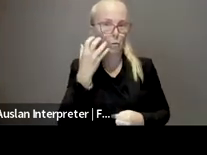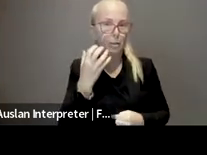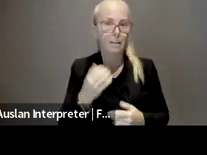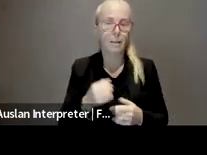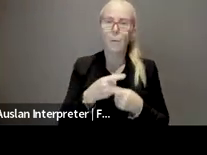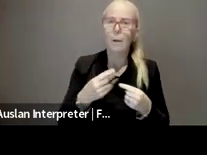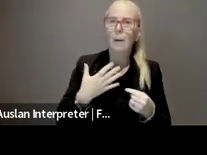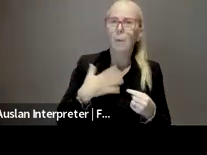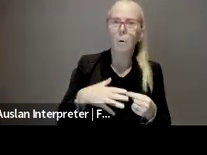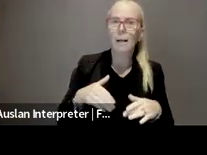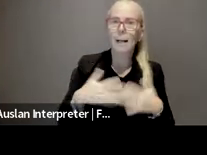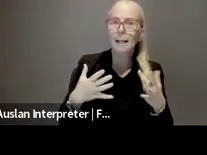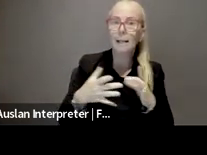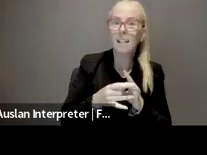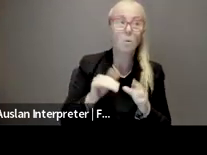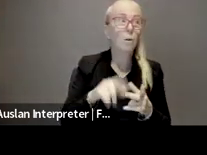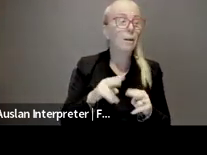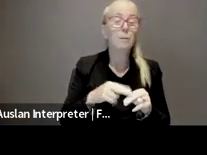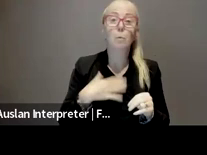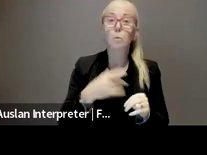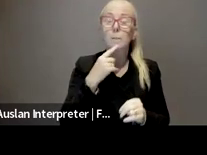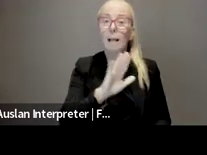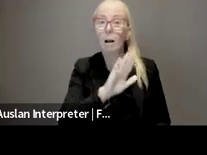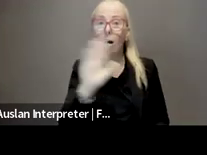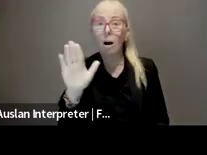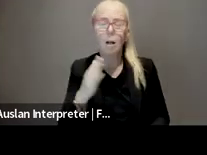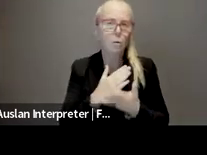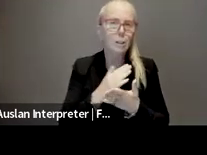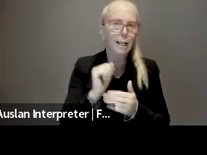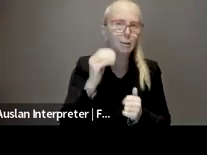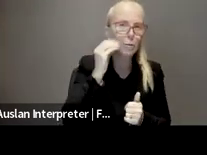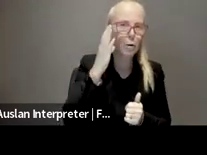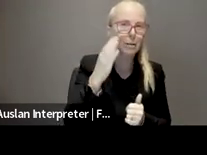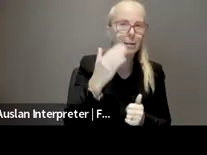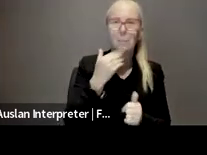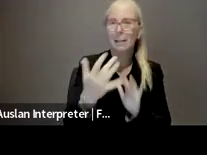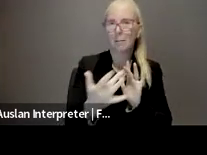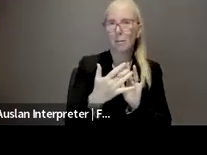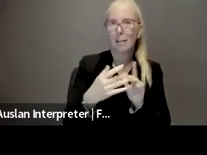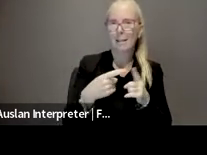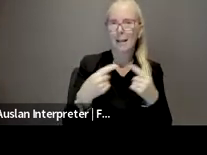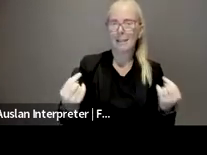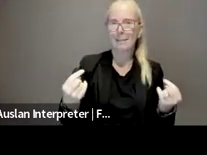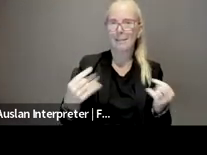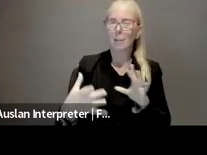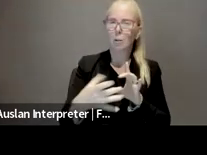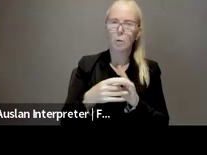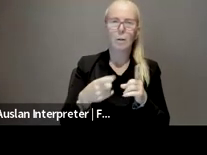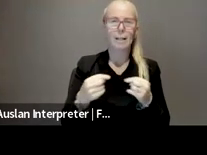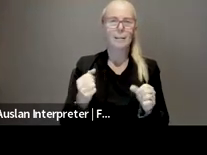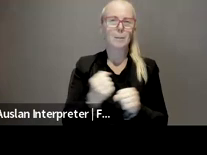share your insights, or find out more. We would love to hear from you. Join us on our mission to make the future accessible. Thank you.